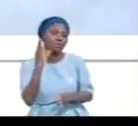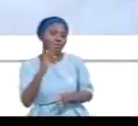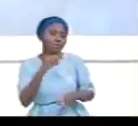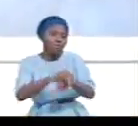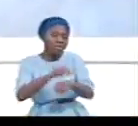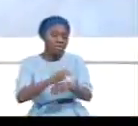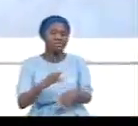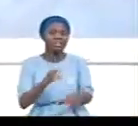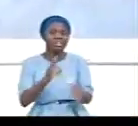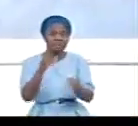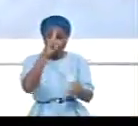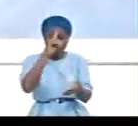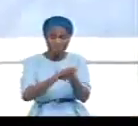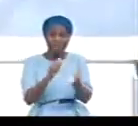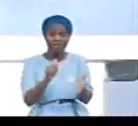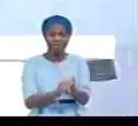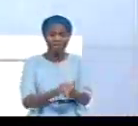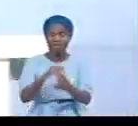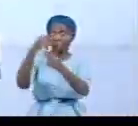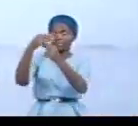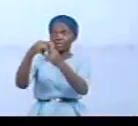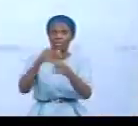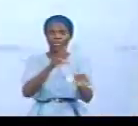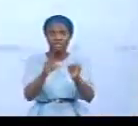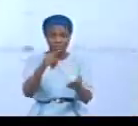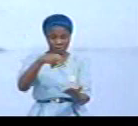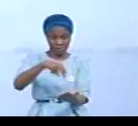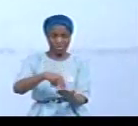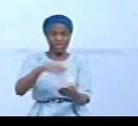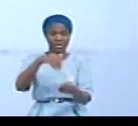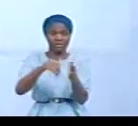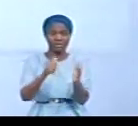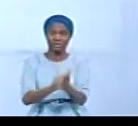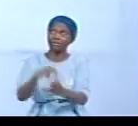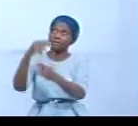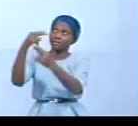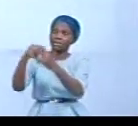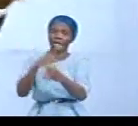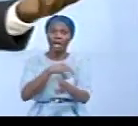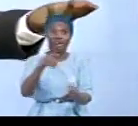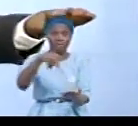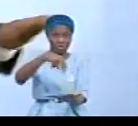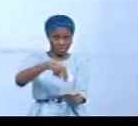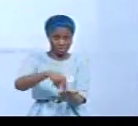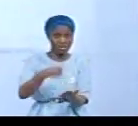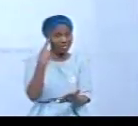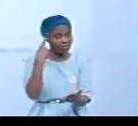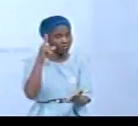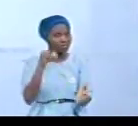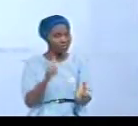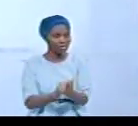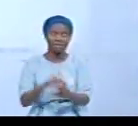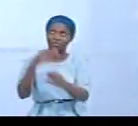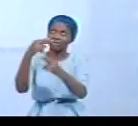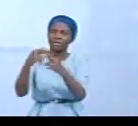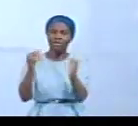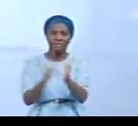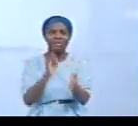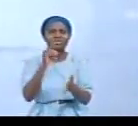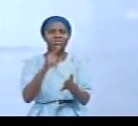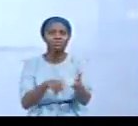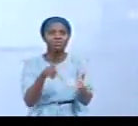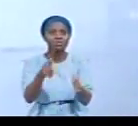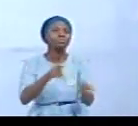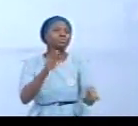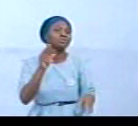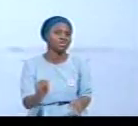name, if you stand in that name, if you stand for that name, that's what you need. It says, but